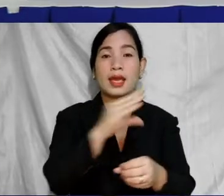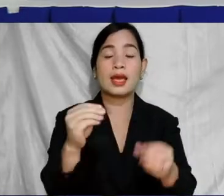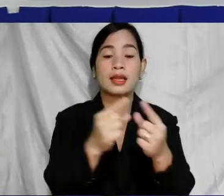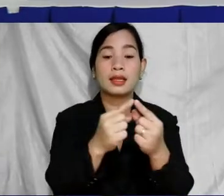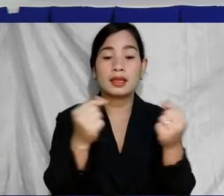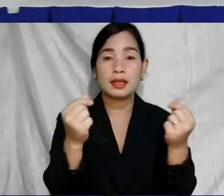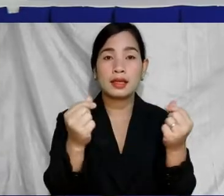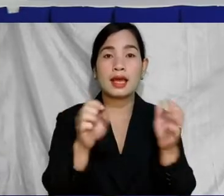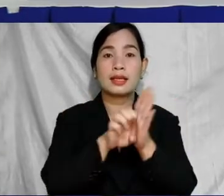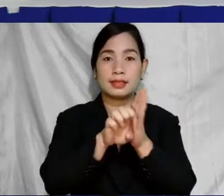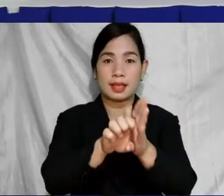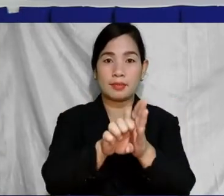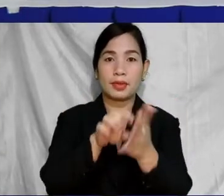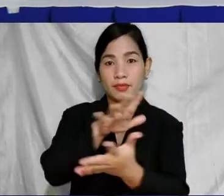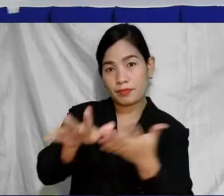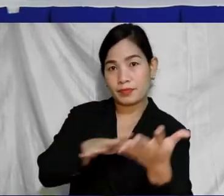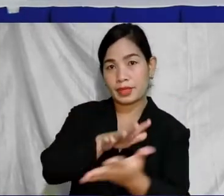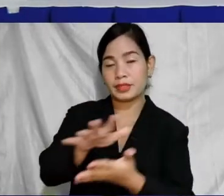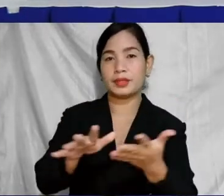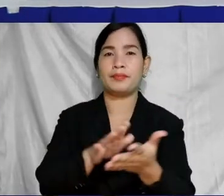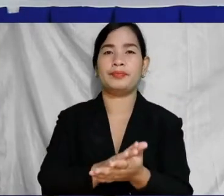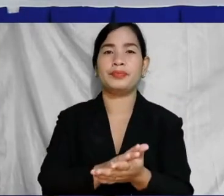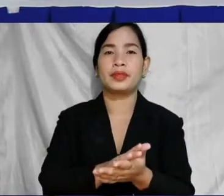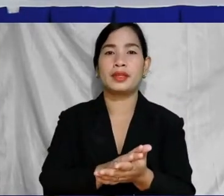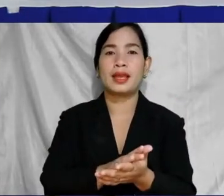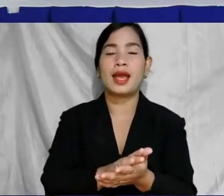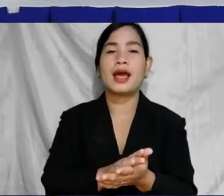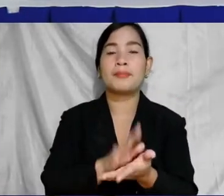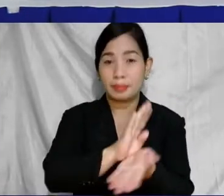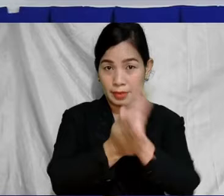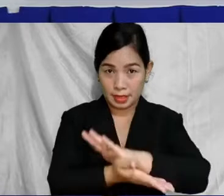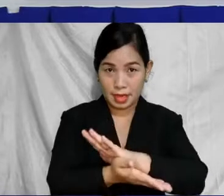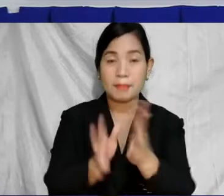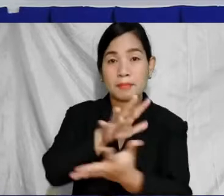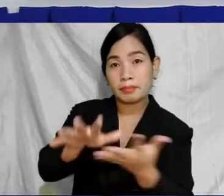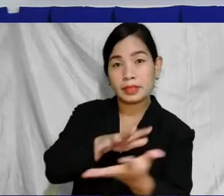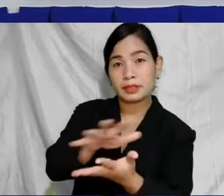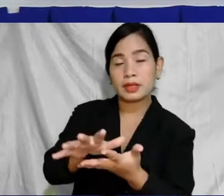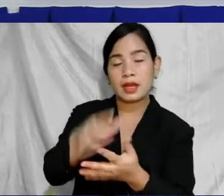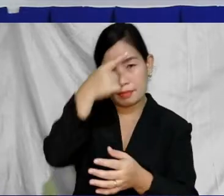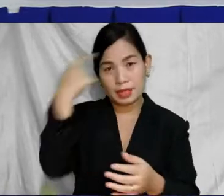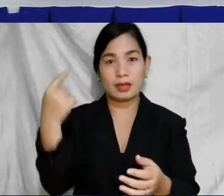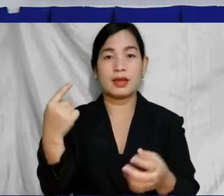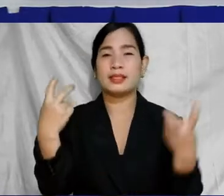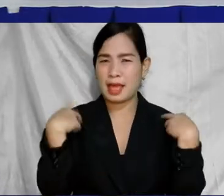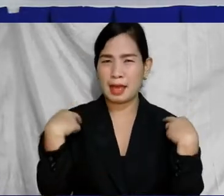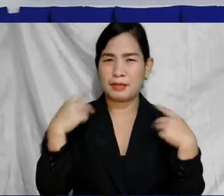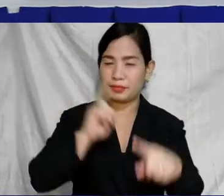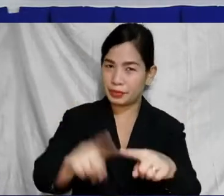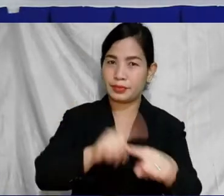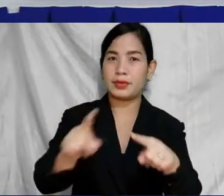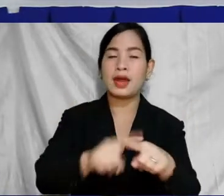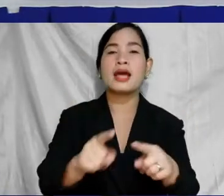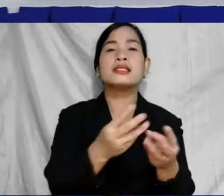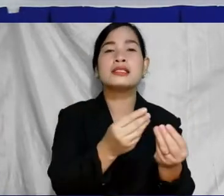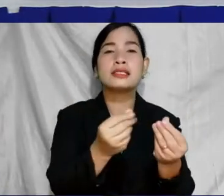all examples of mixtures. They are considered mixtures because they are composed of different